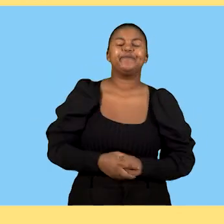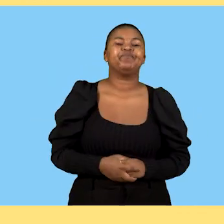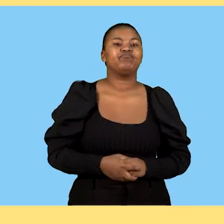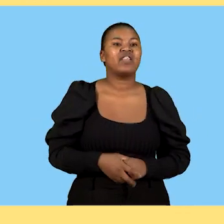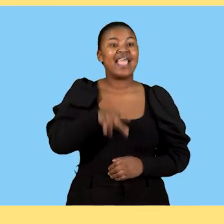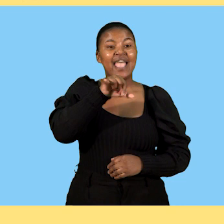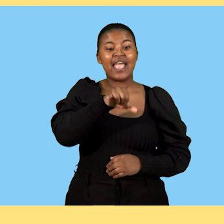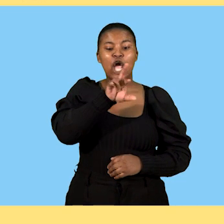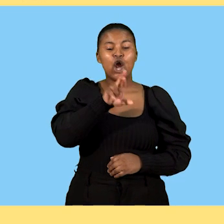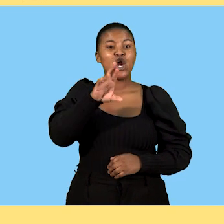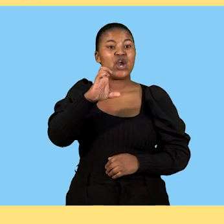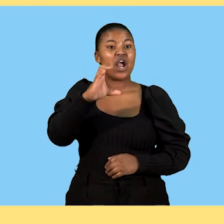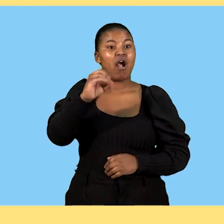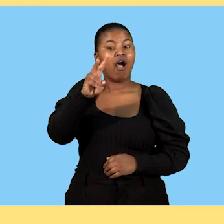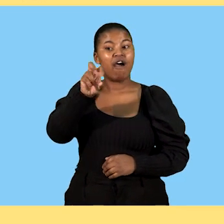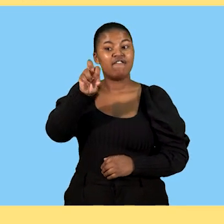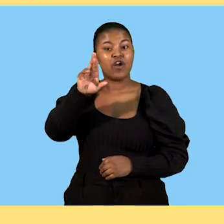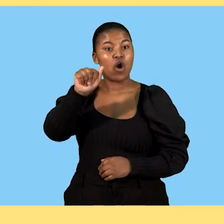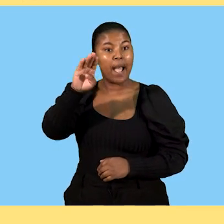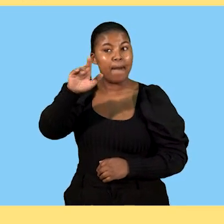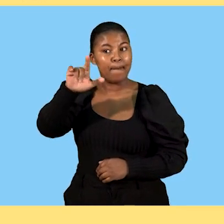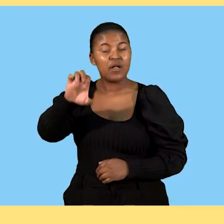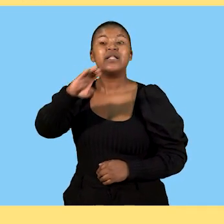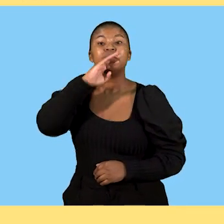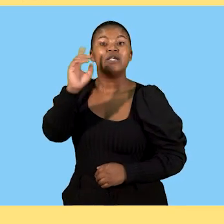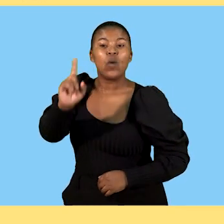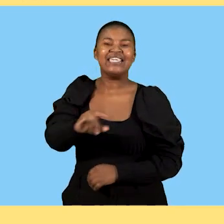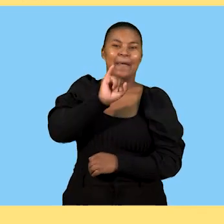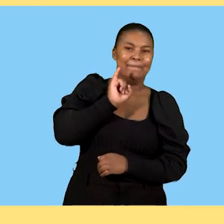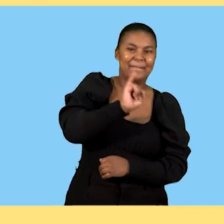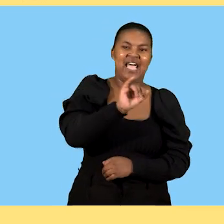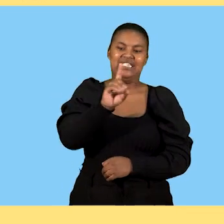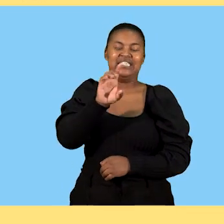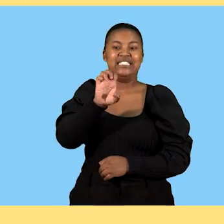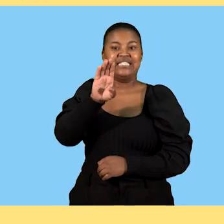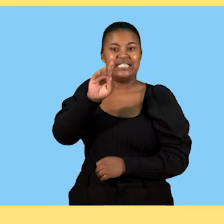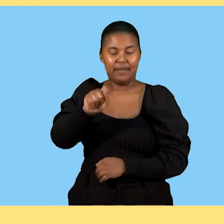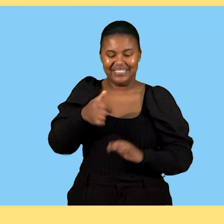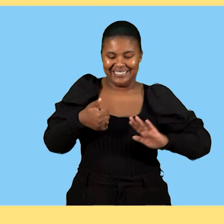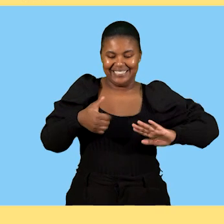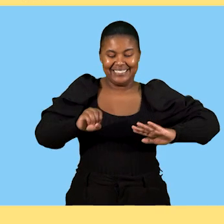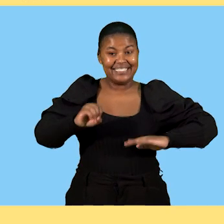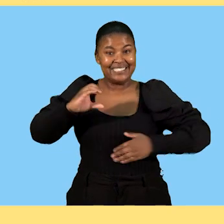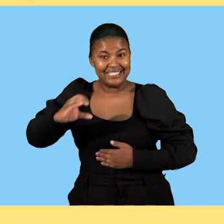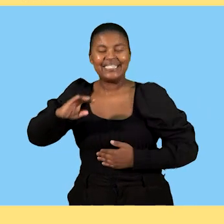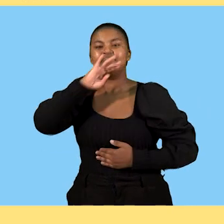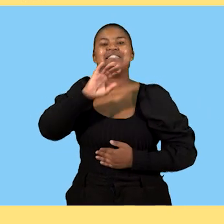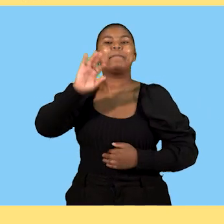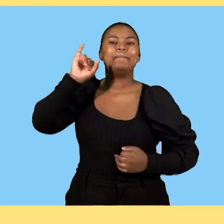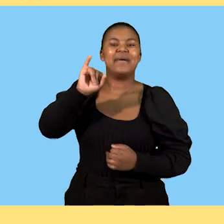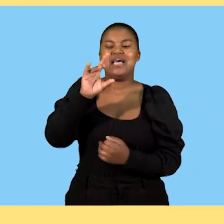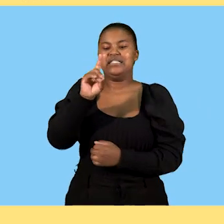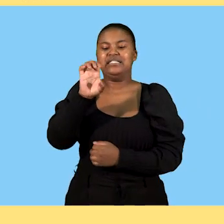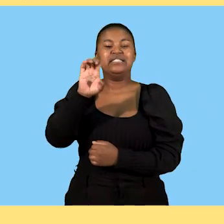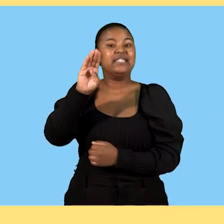Irrecoverable simply means this is a bad debt. 60 cents is a bad debt. No entries